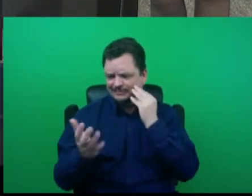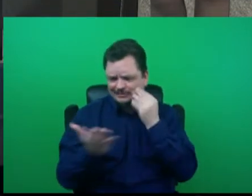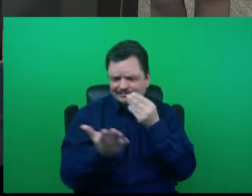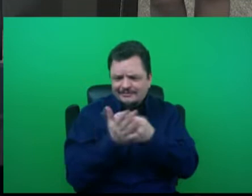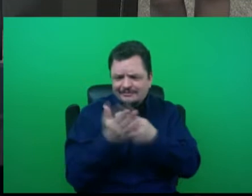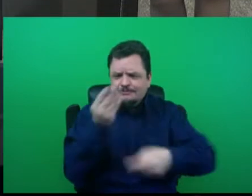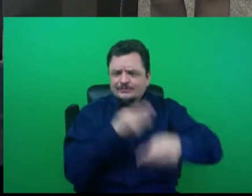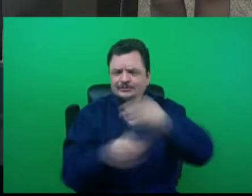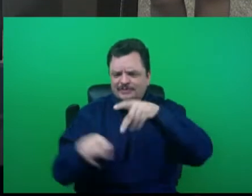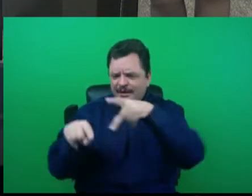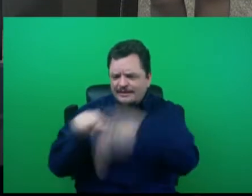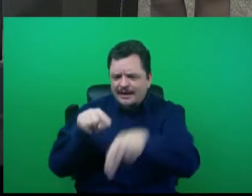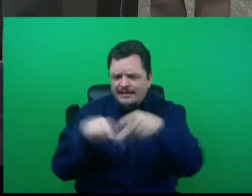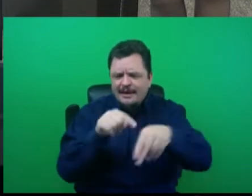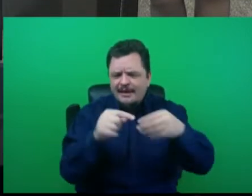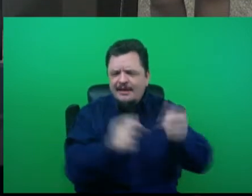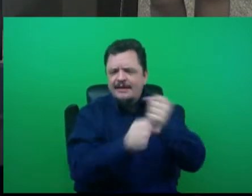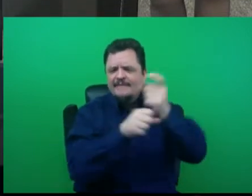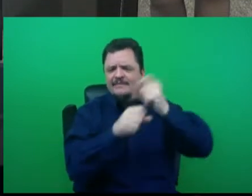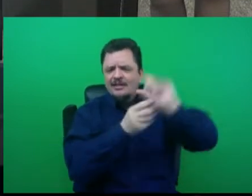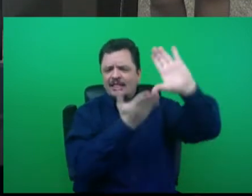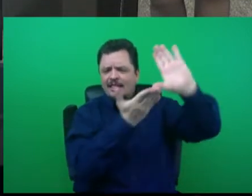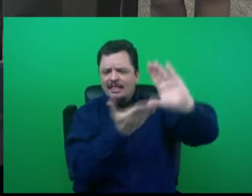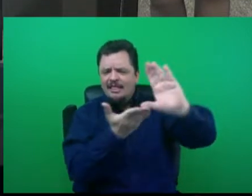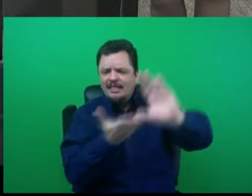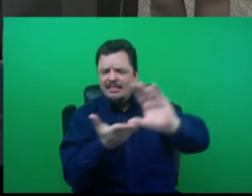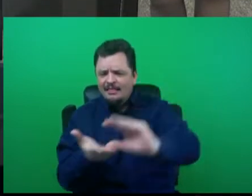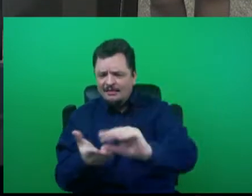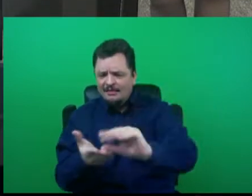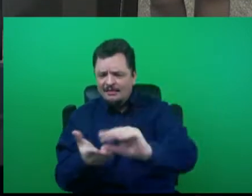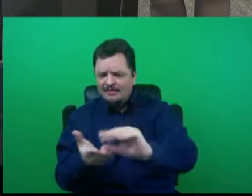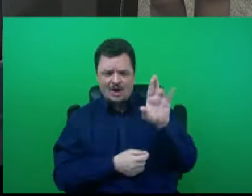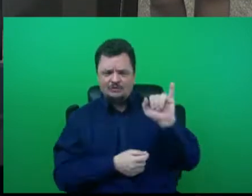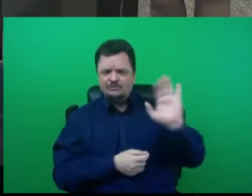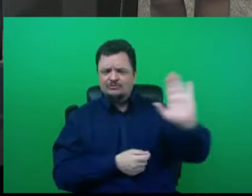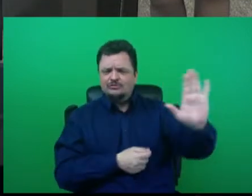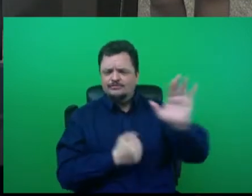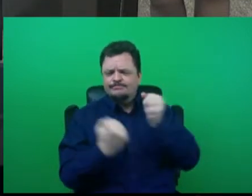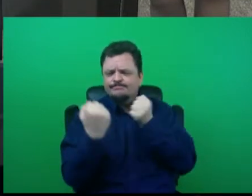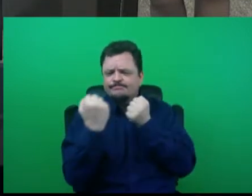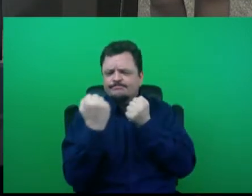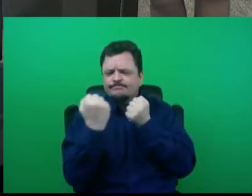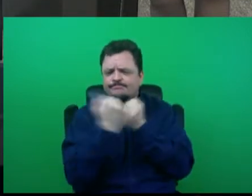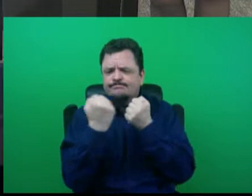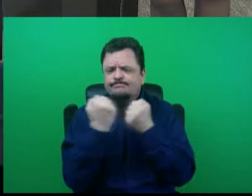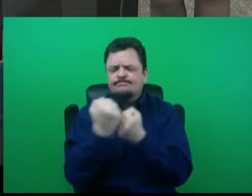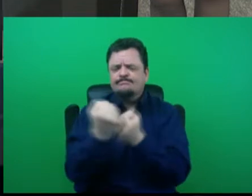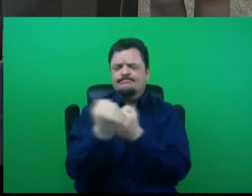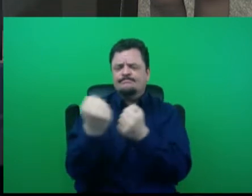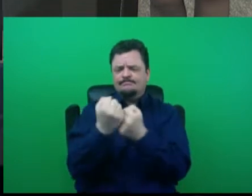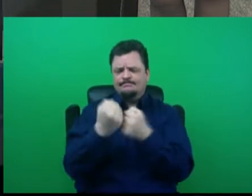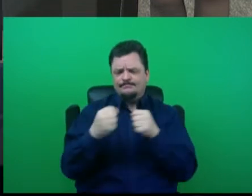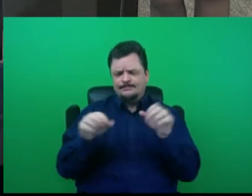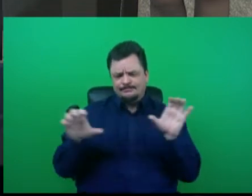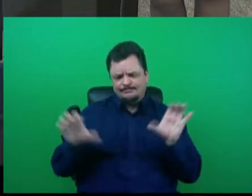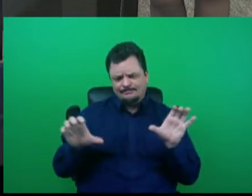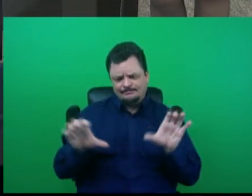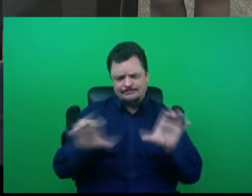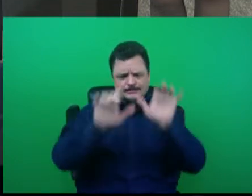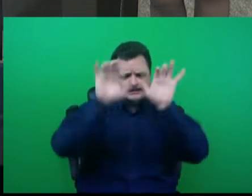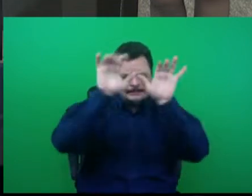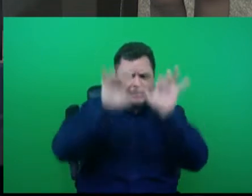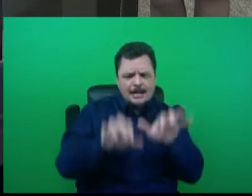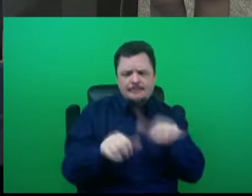And Kari's advocacy to, you know, write a letter or to show up or make phone calls